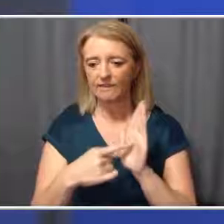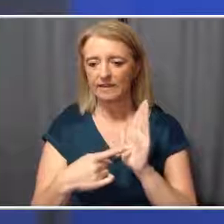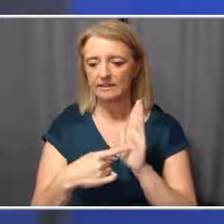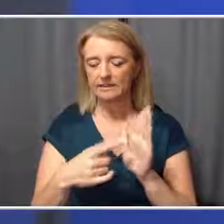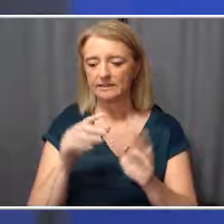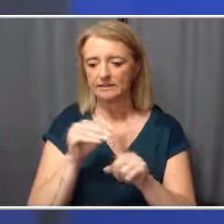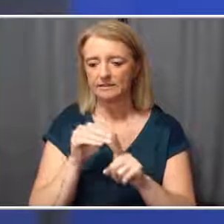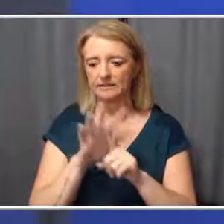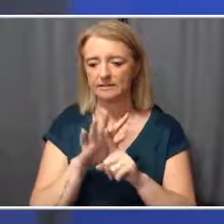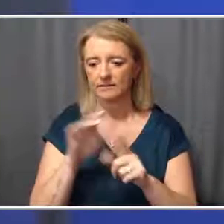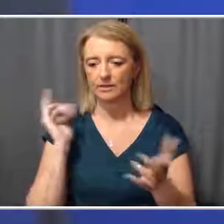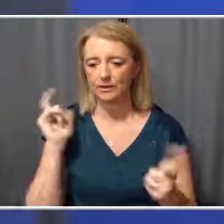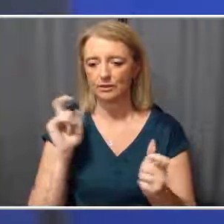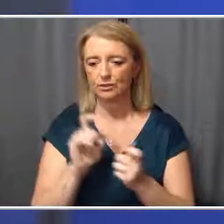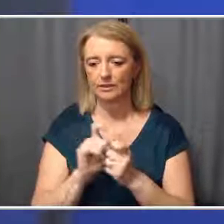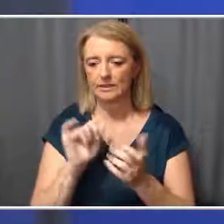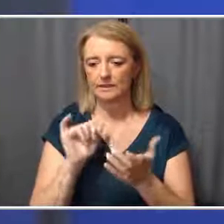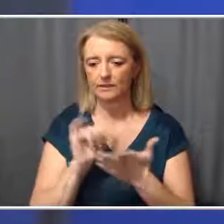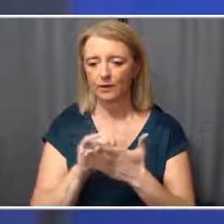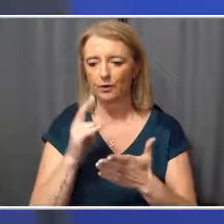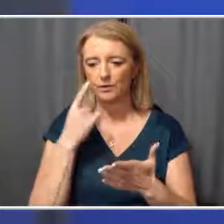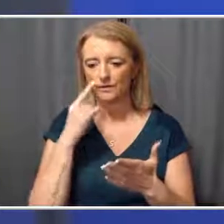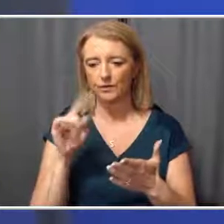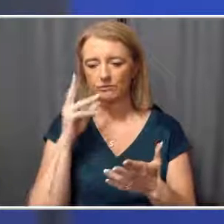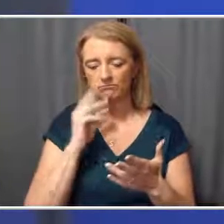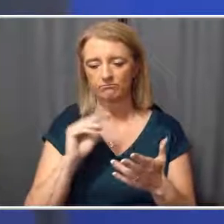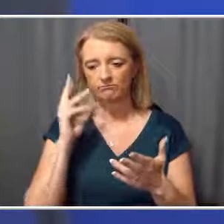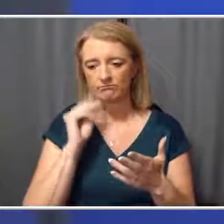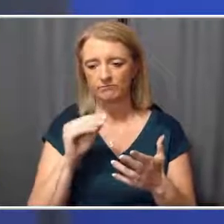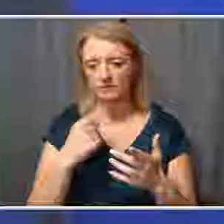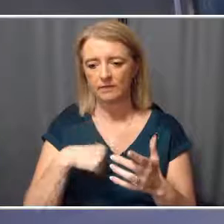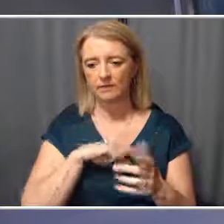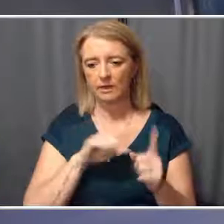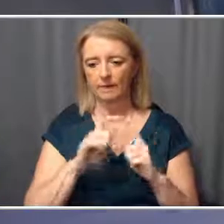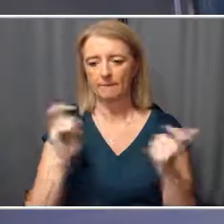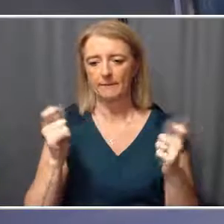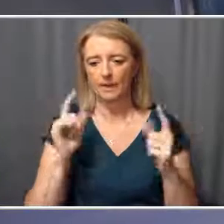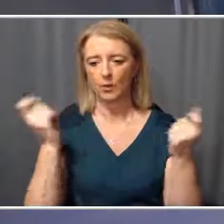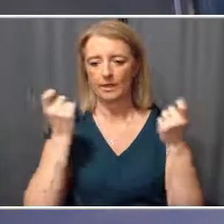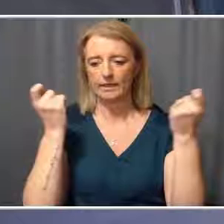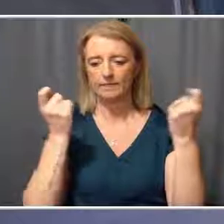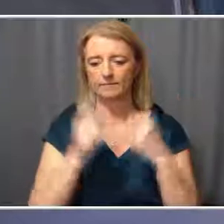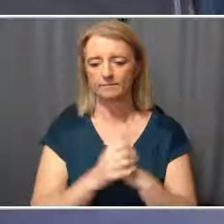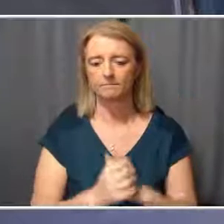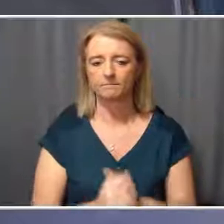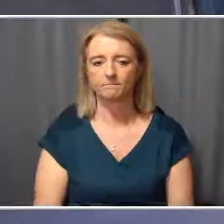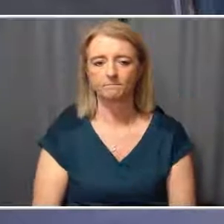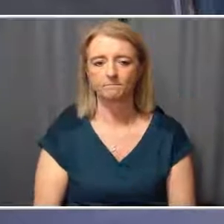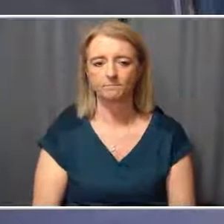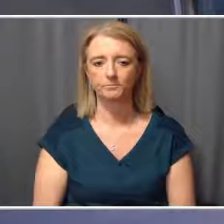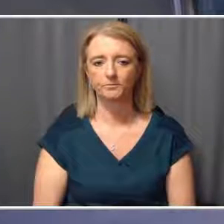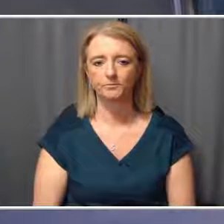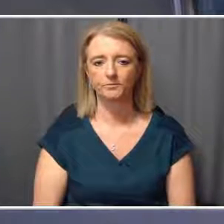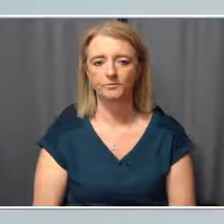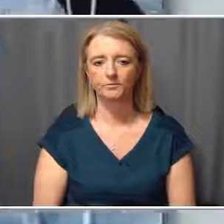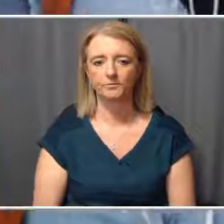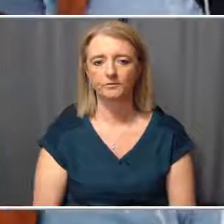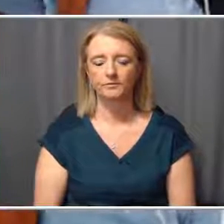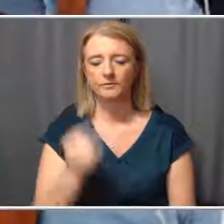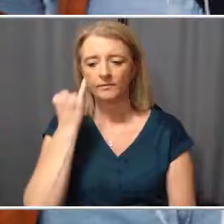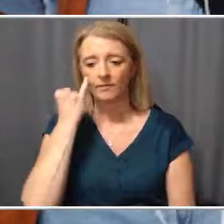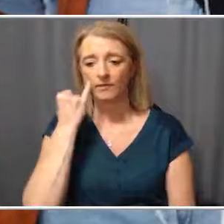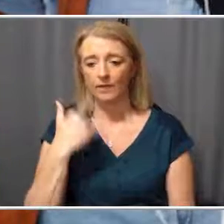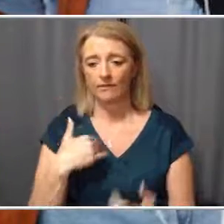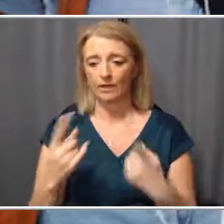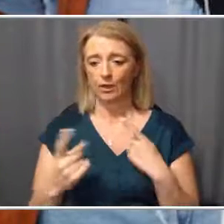and needles. But nonetheless, since I'm flying this plane, let's check out the transplant count. This has been a busy year. So far